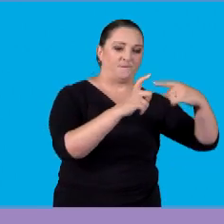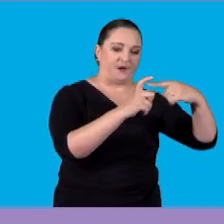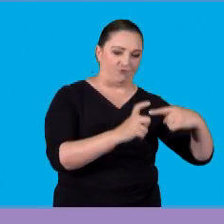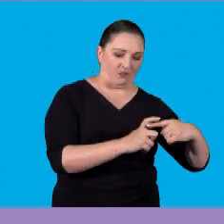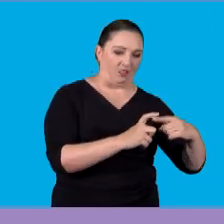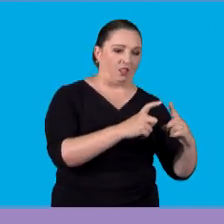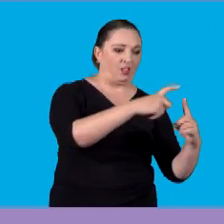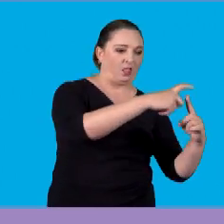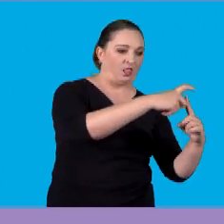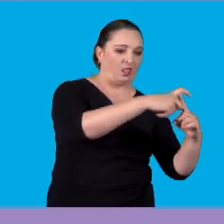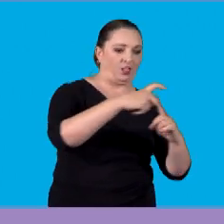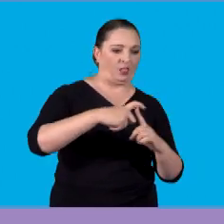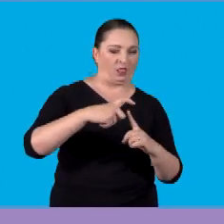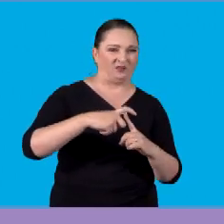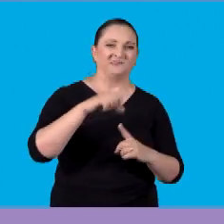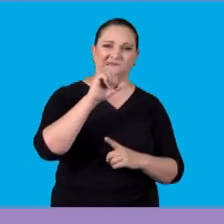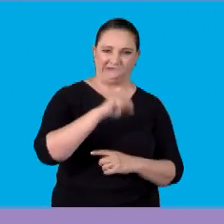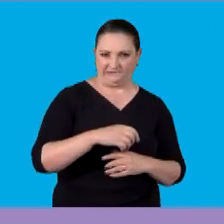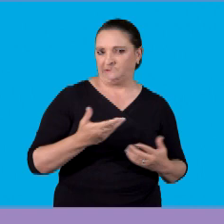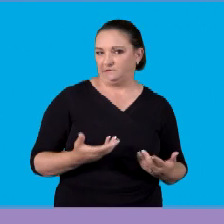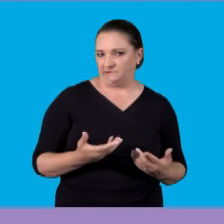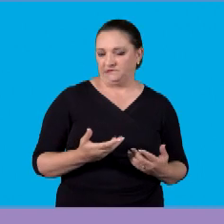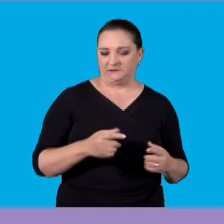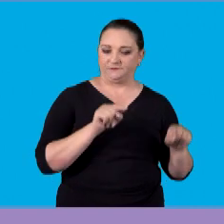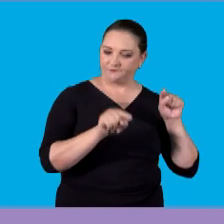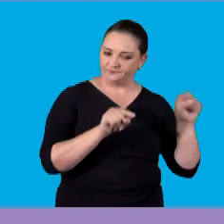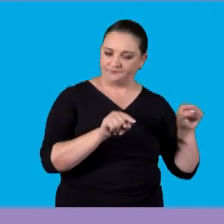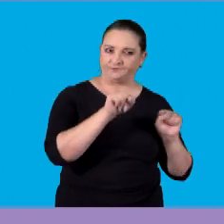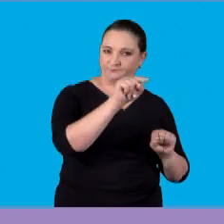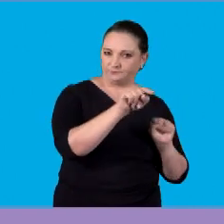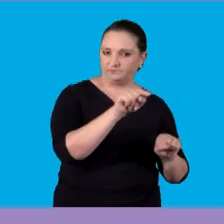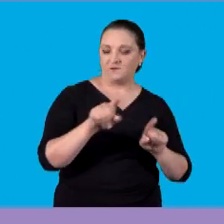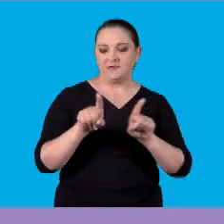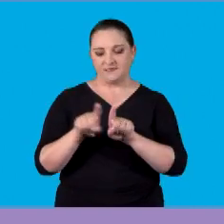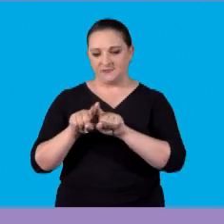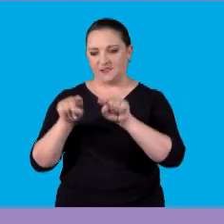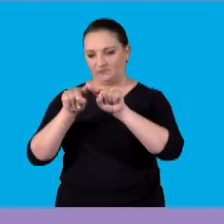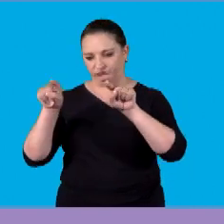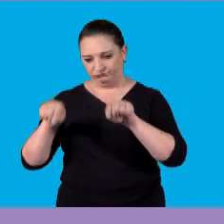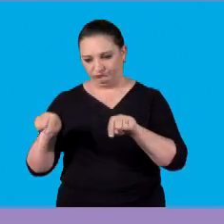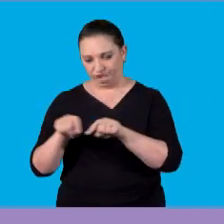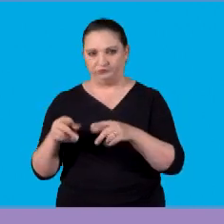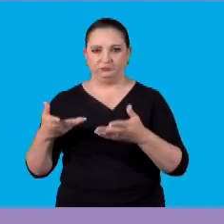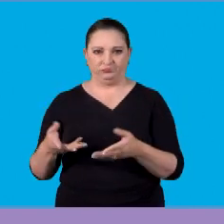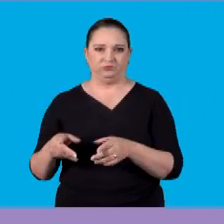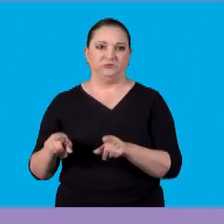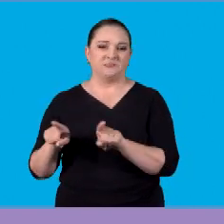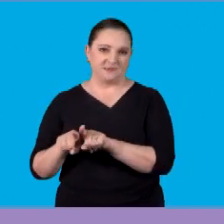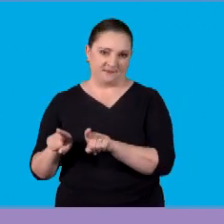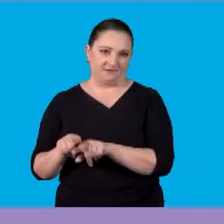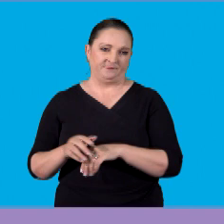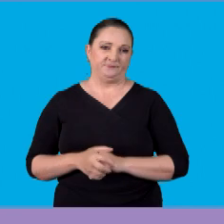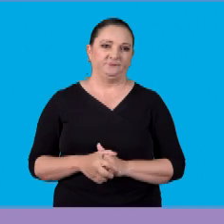sides are parallel to each other. Parallel to each other with a square, and also parallel to each